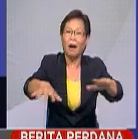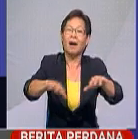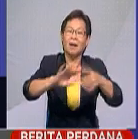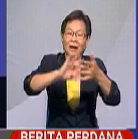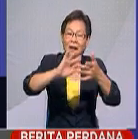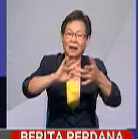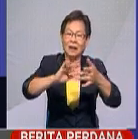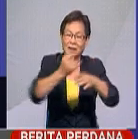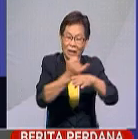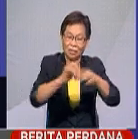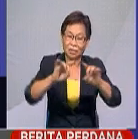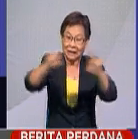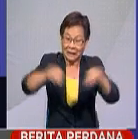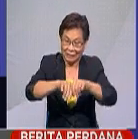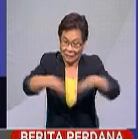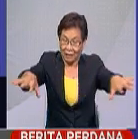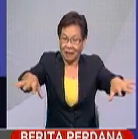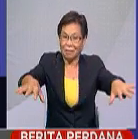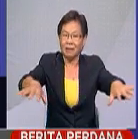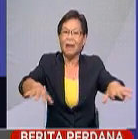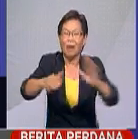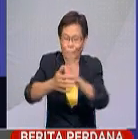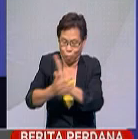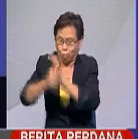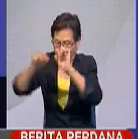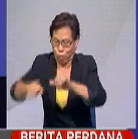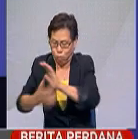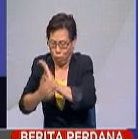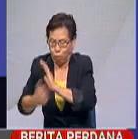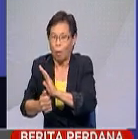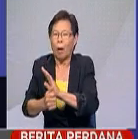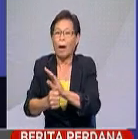potential to add as much as